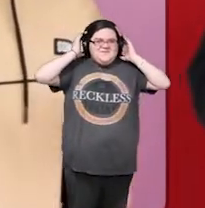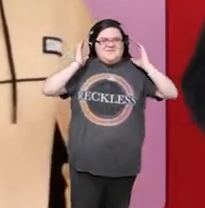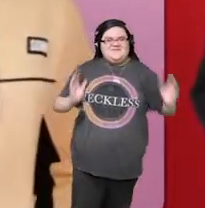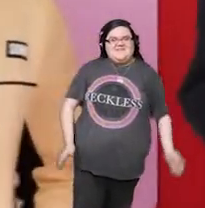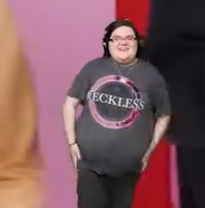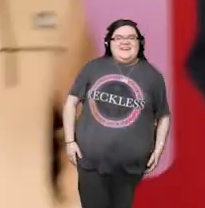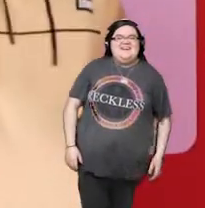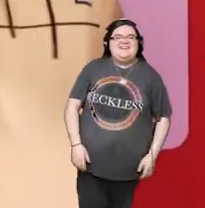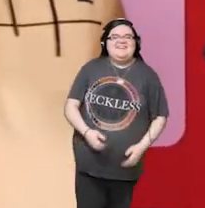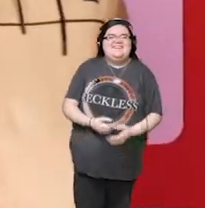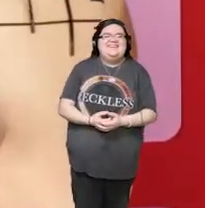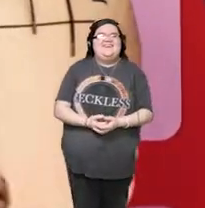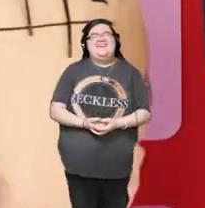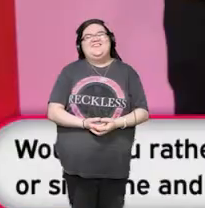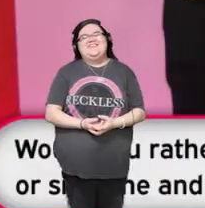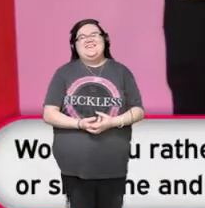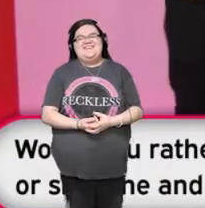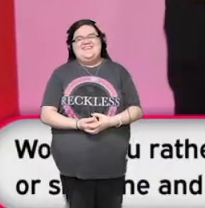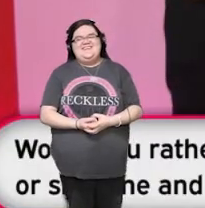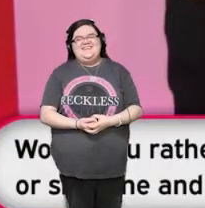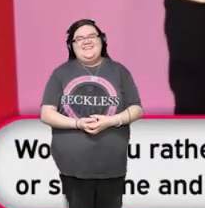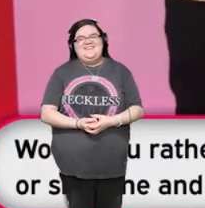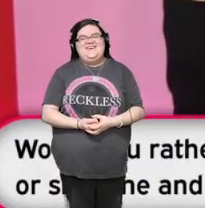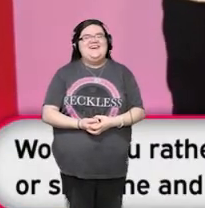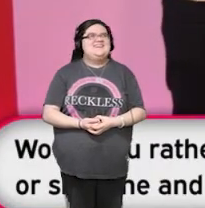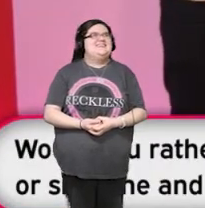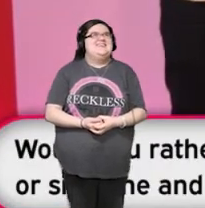I'd watch every single one. Look at how I move. Oh,